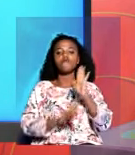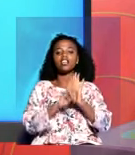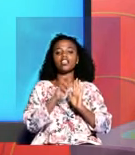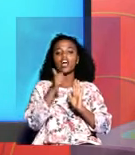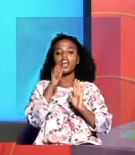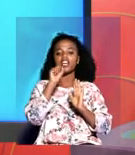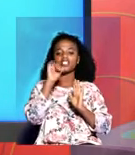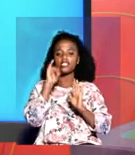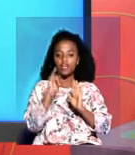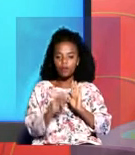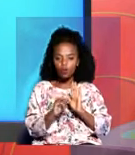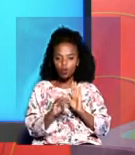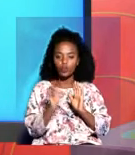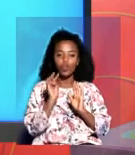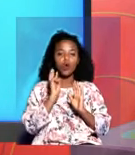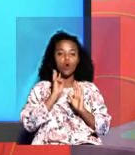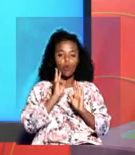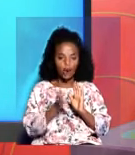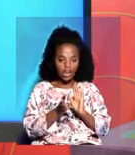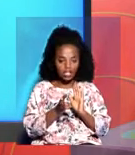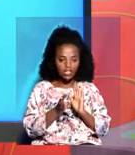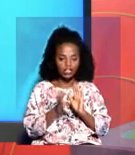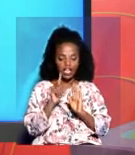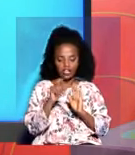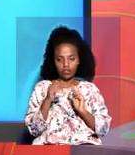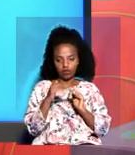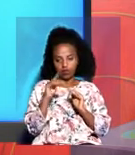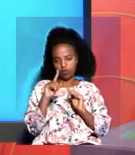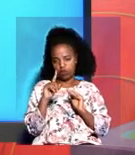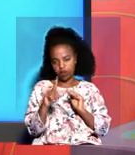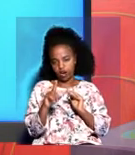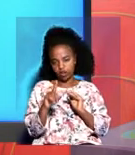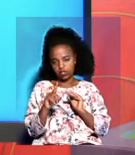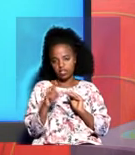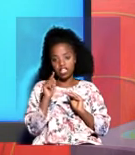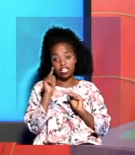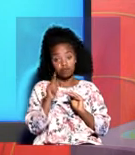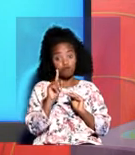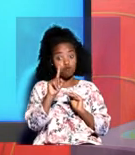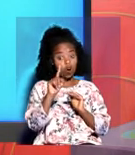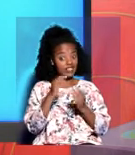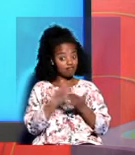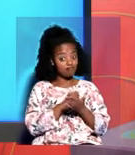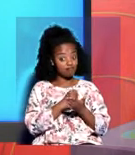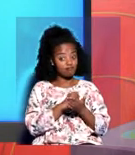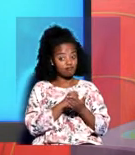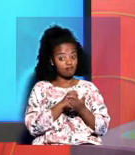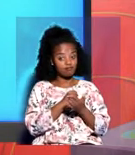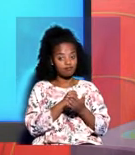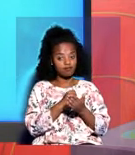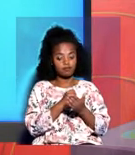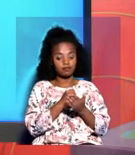be, it is x is equal to 1. If you take this one,